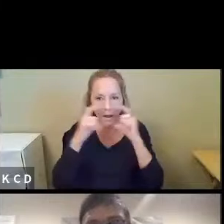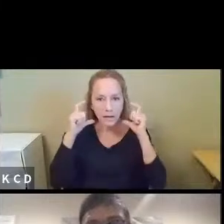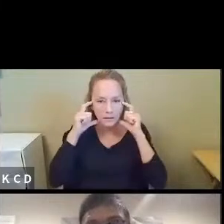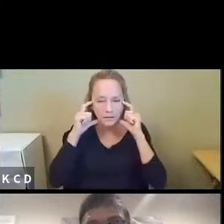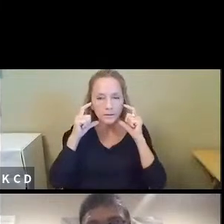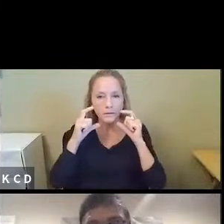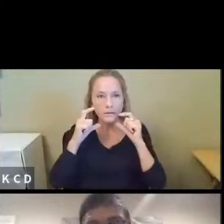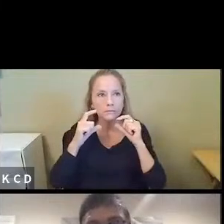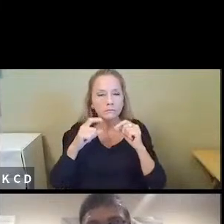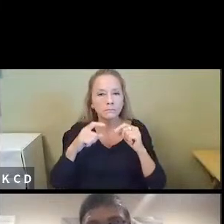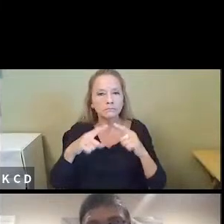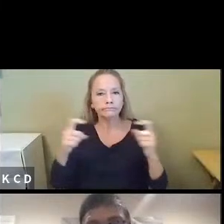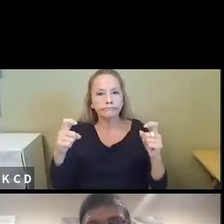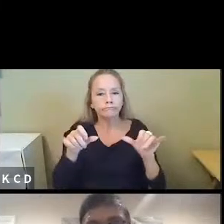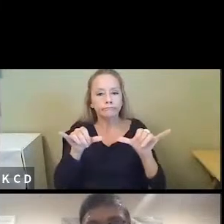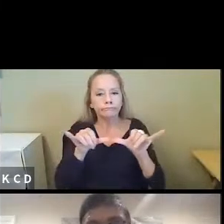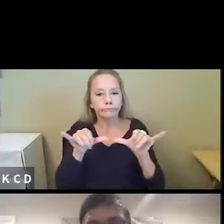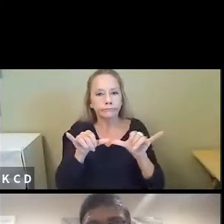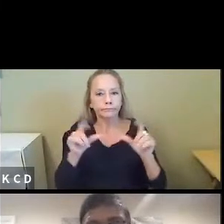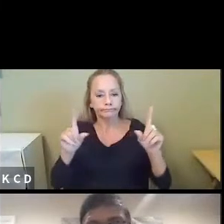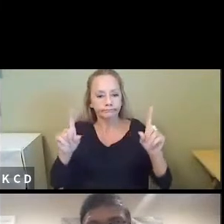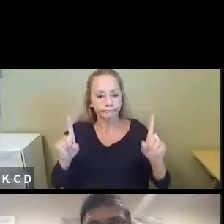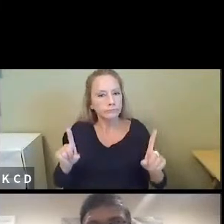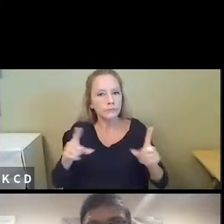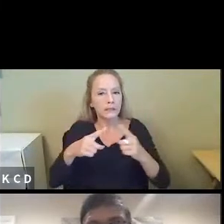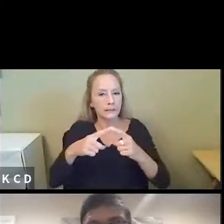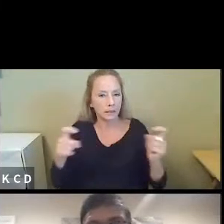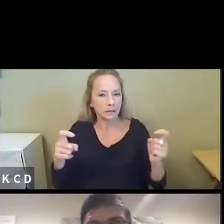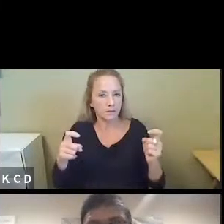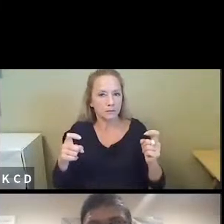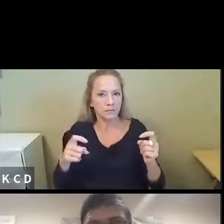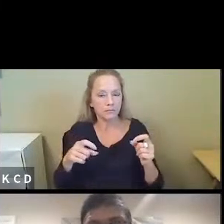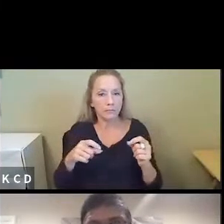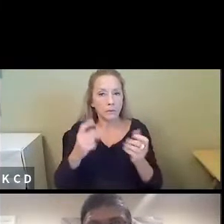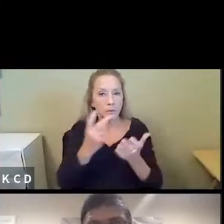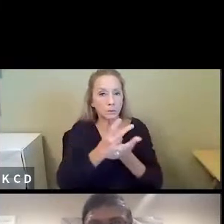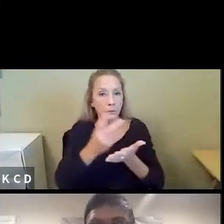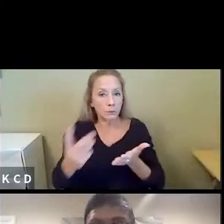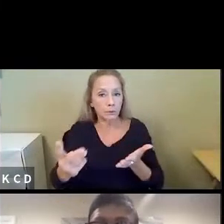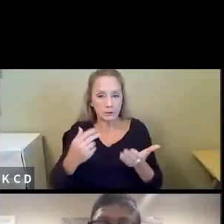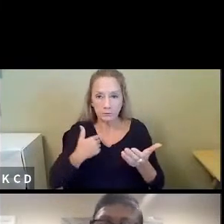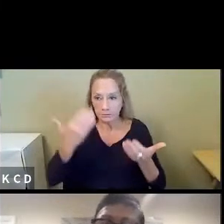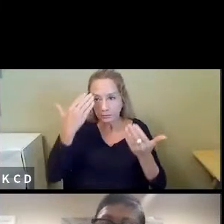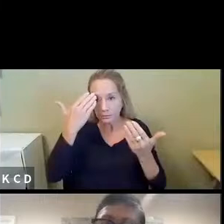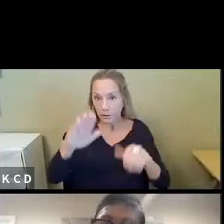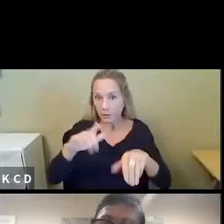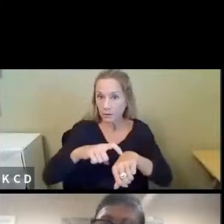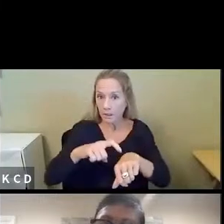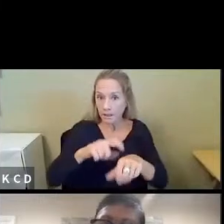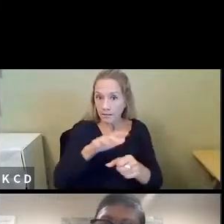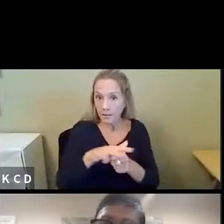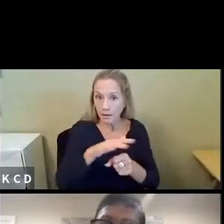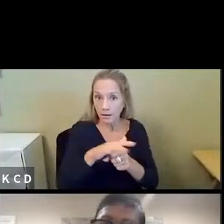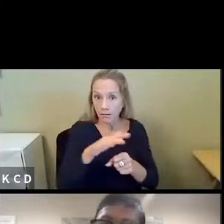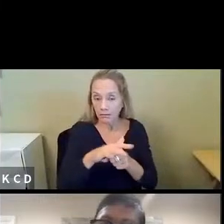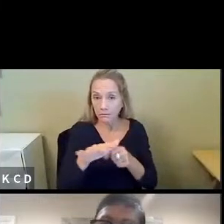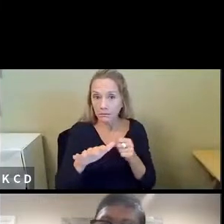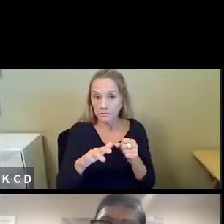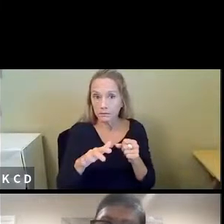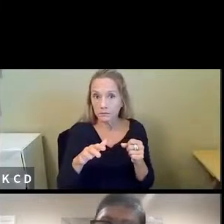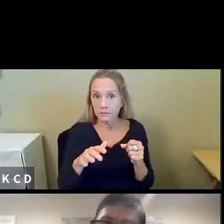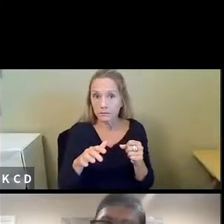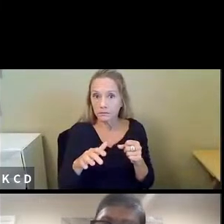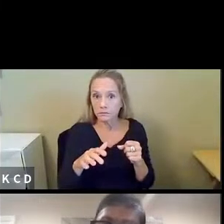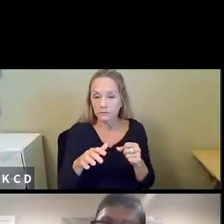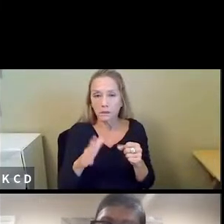et cetera. So in 2 weeks may not be enough time to really reflect on this, but and not